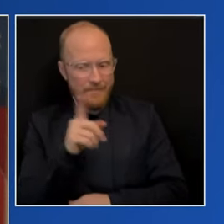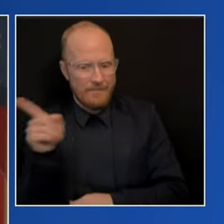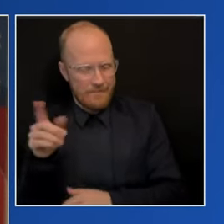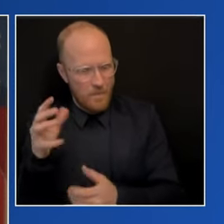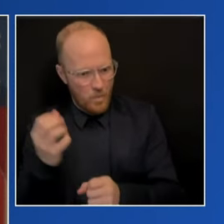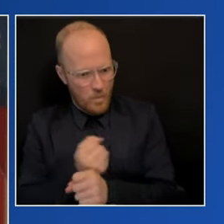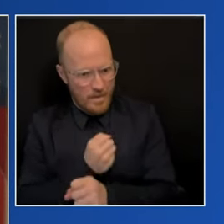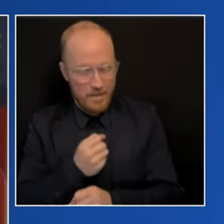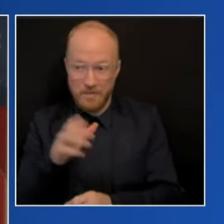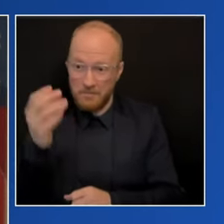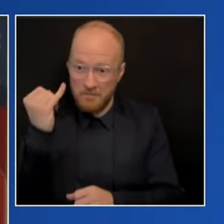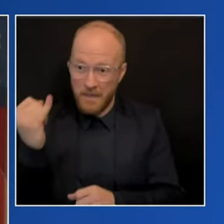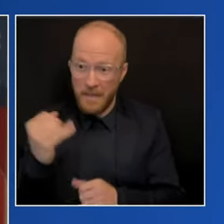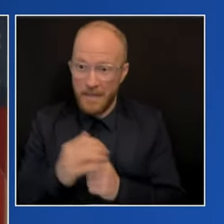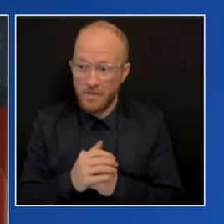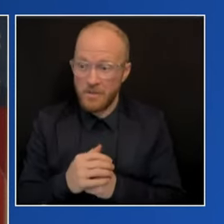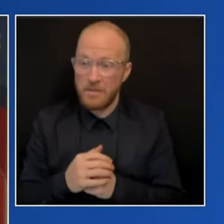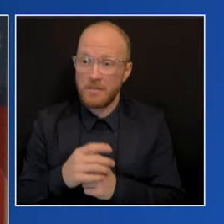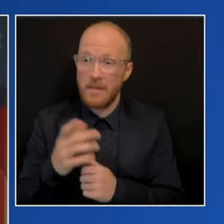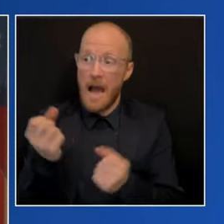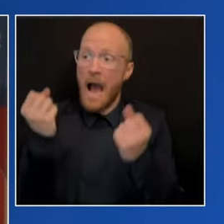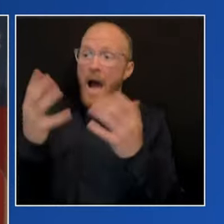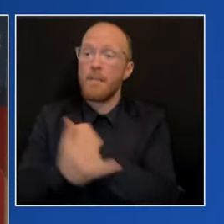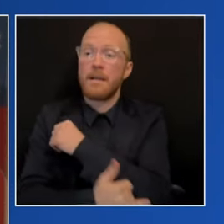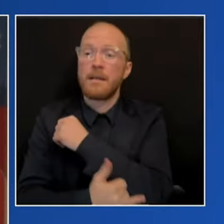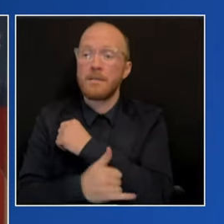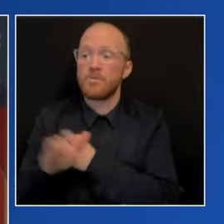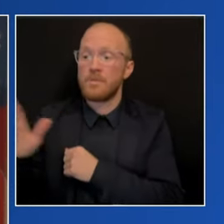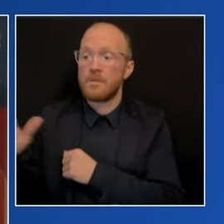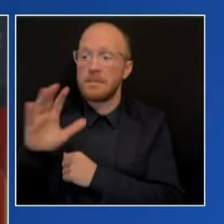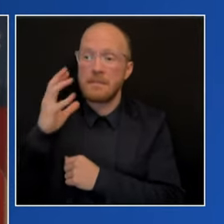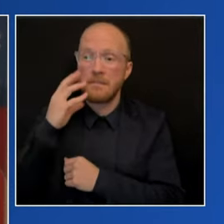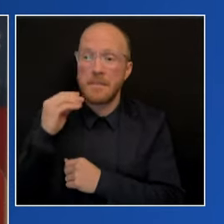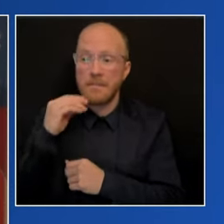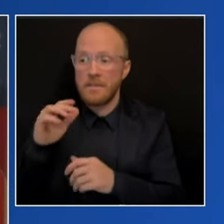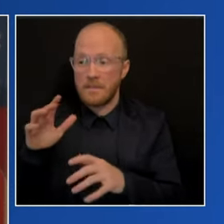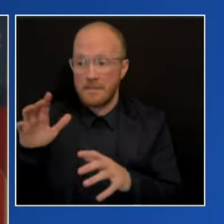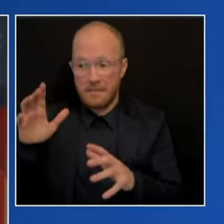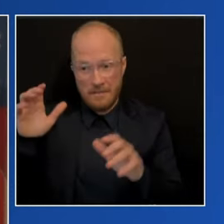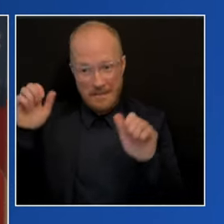that are on the edge. Imagine.